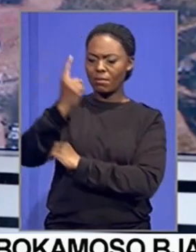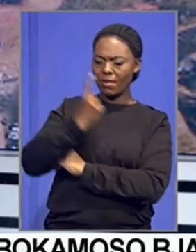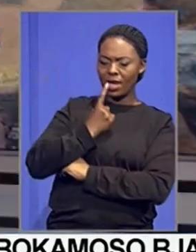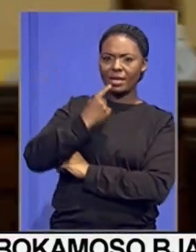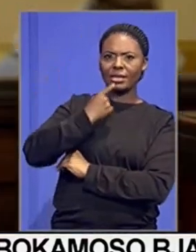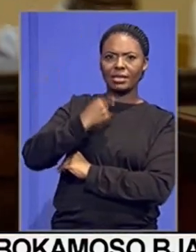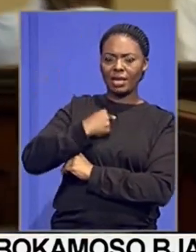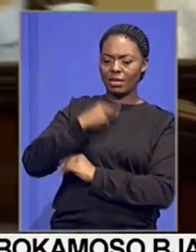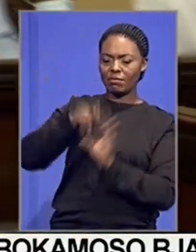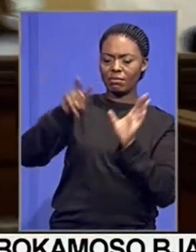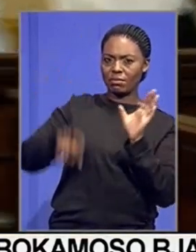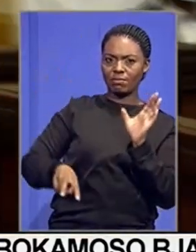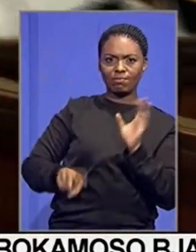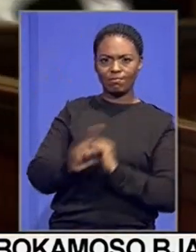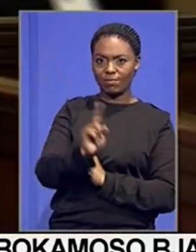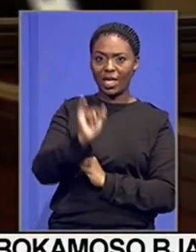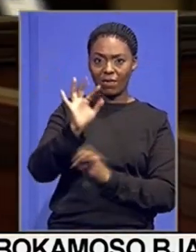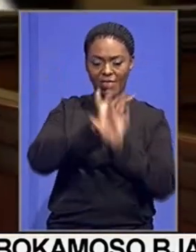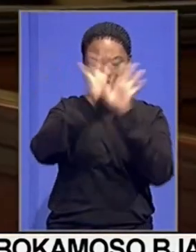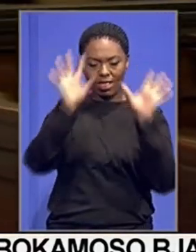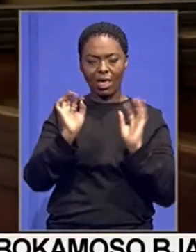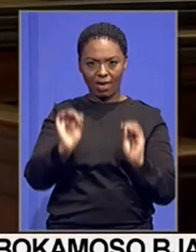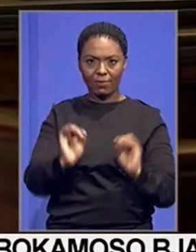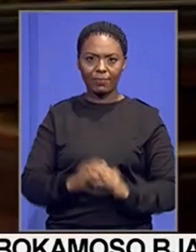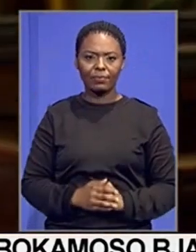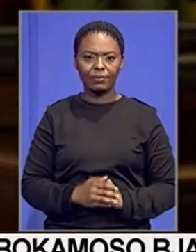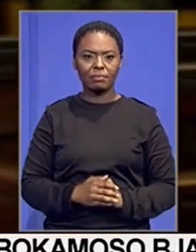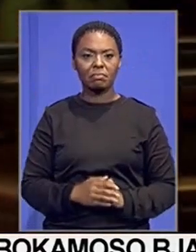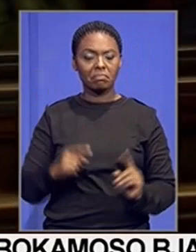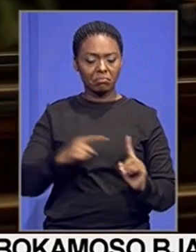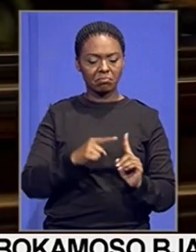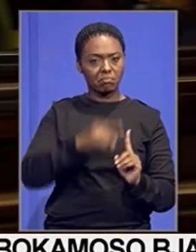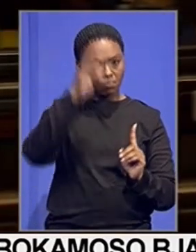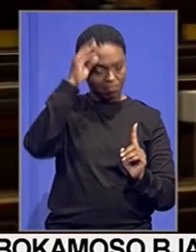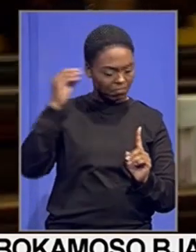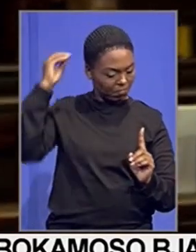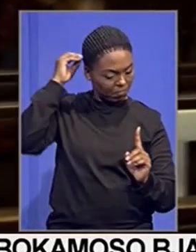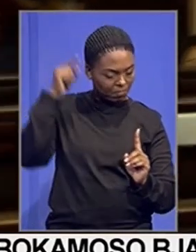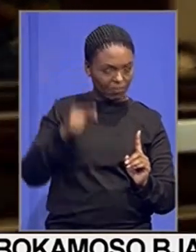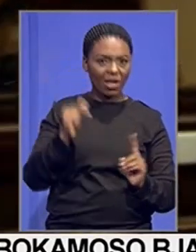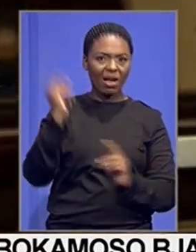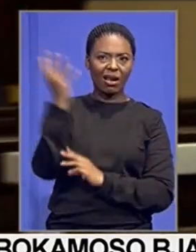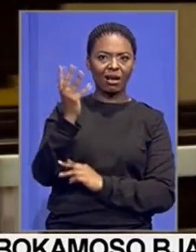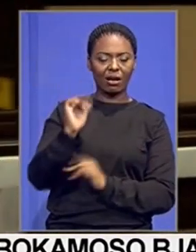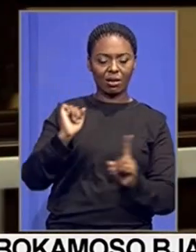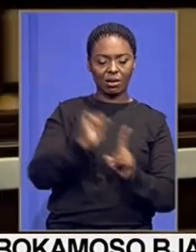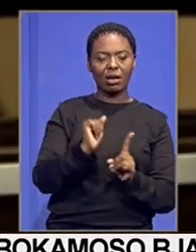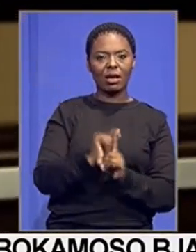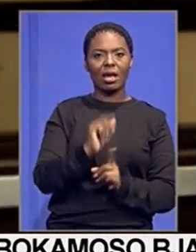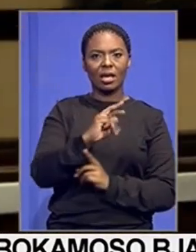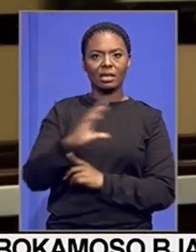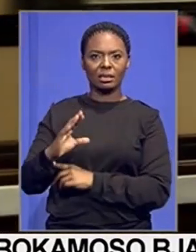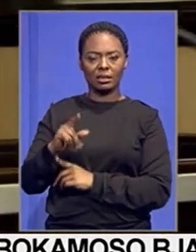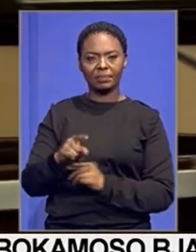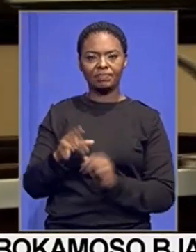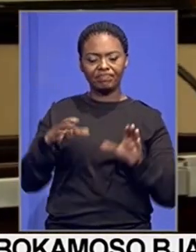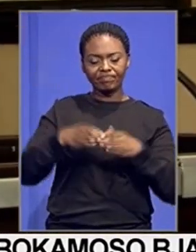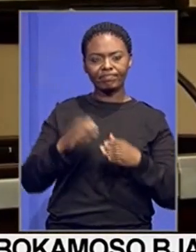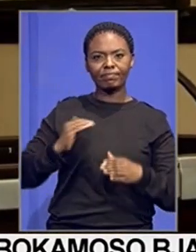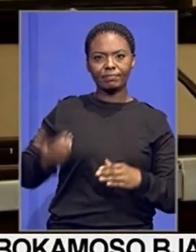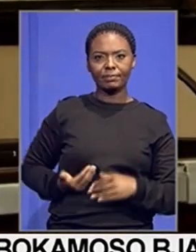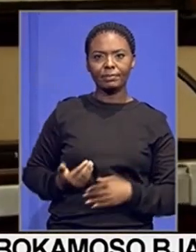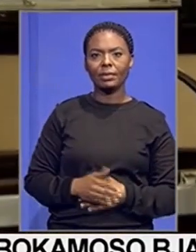aside. Matšatši a Bathabile Dlamini a badile bjalo ka leloko la leki ya basadi ba ANC. Pejana mo bekeng ye moswaramatlotlo